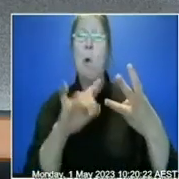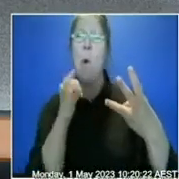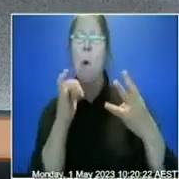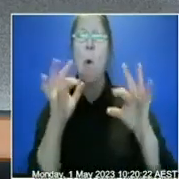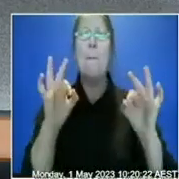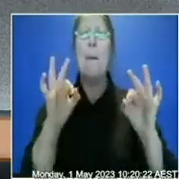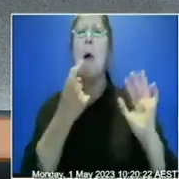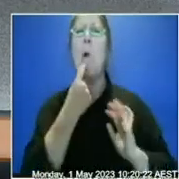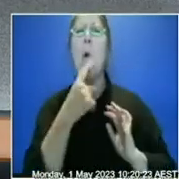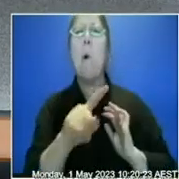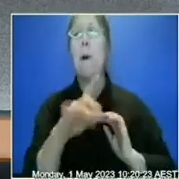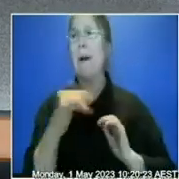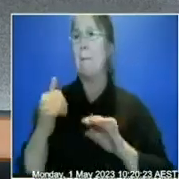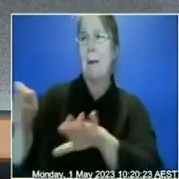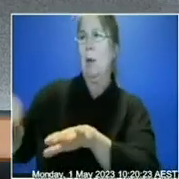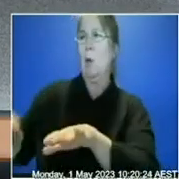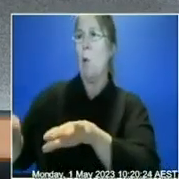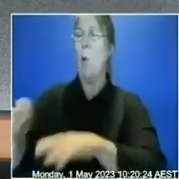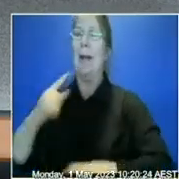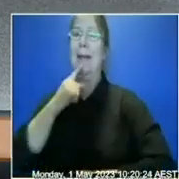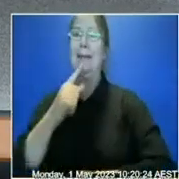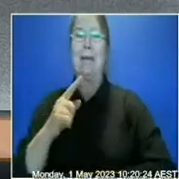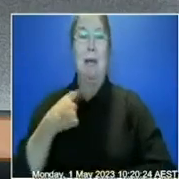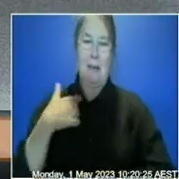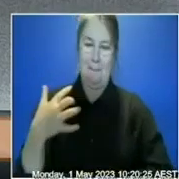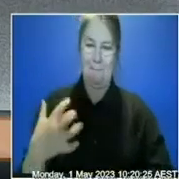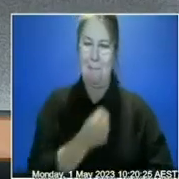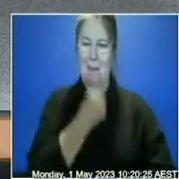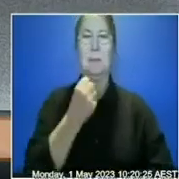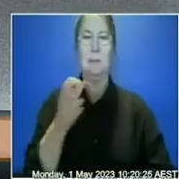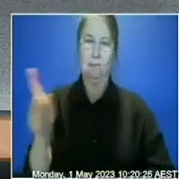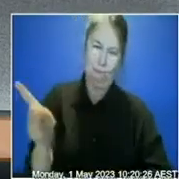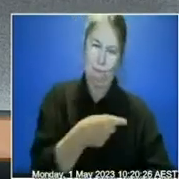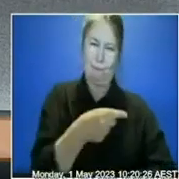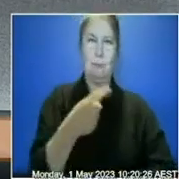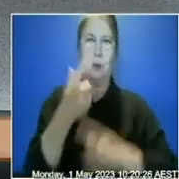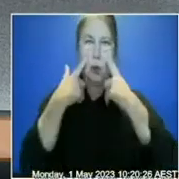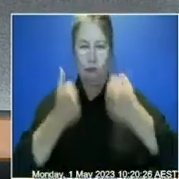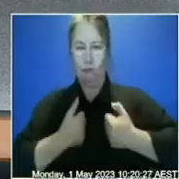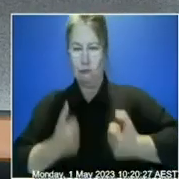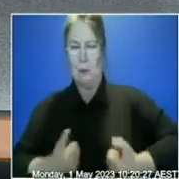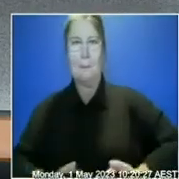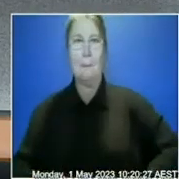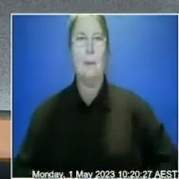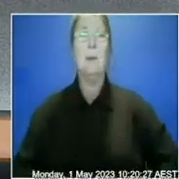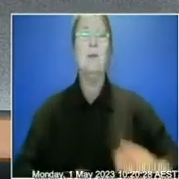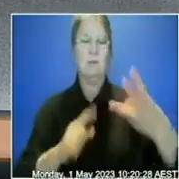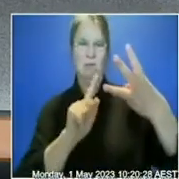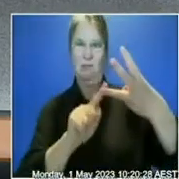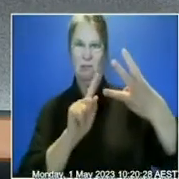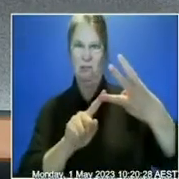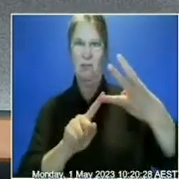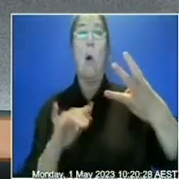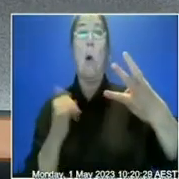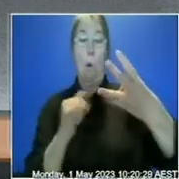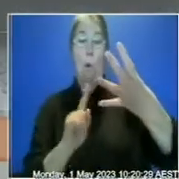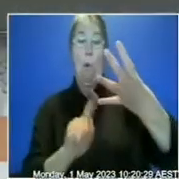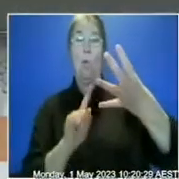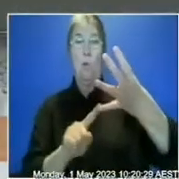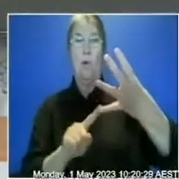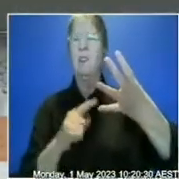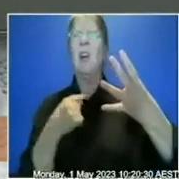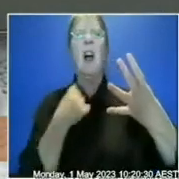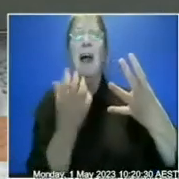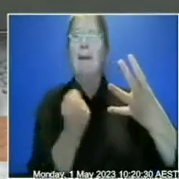mental illness, so there are some factors that mean that you're prioritised for service. And how does that prioritisation work in